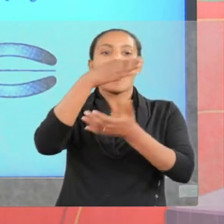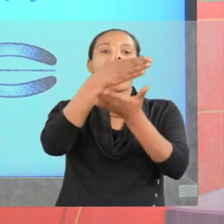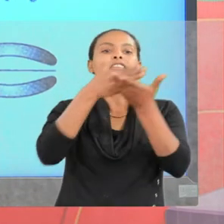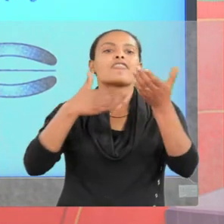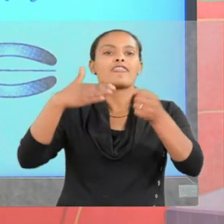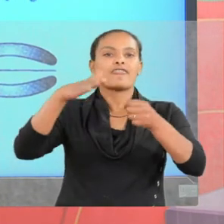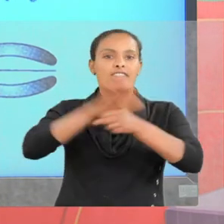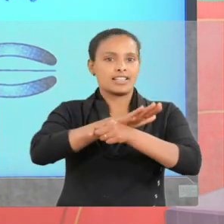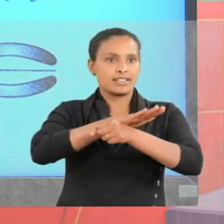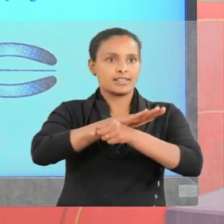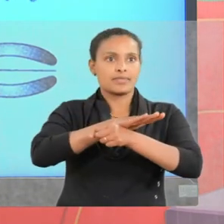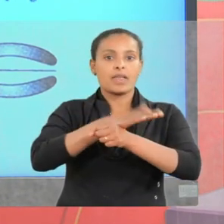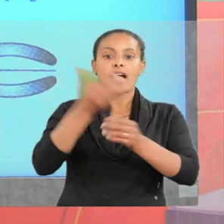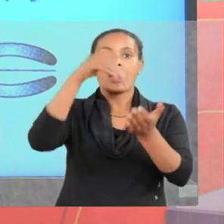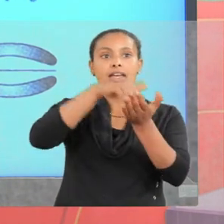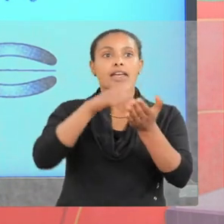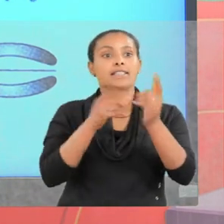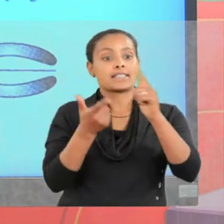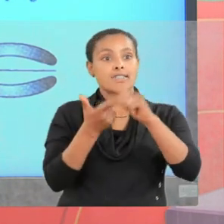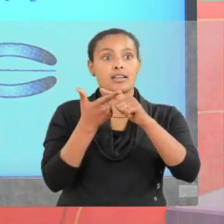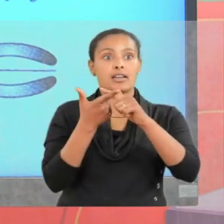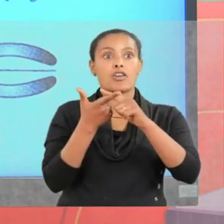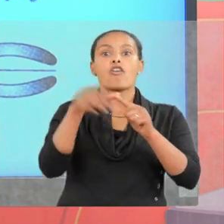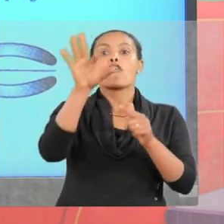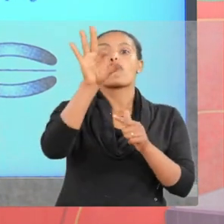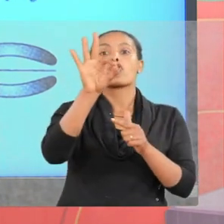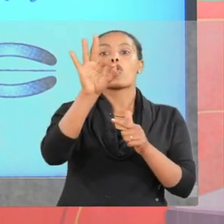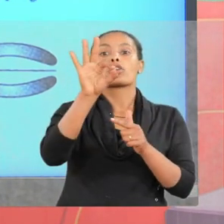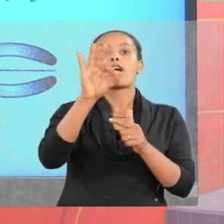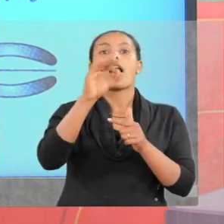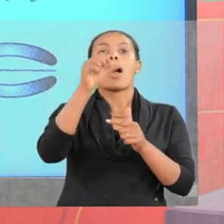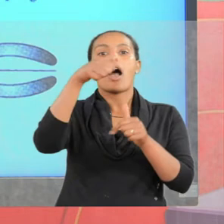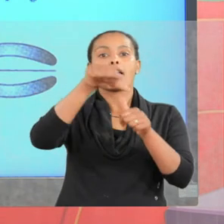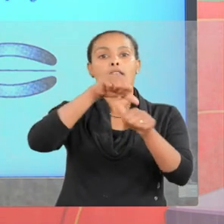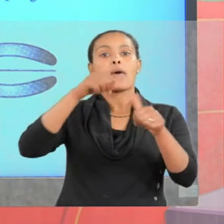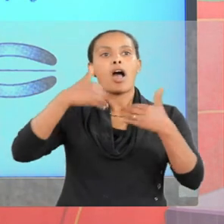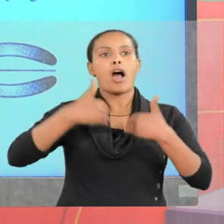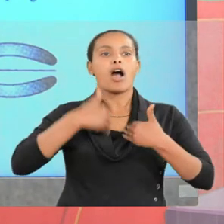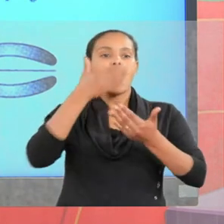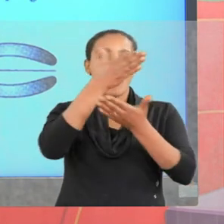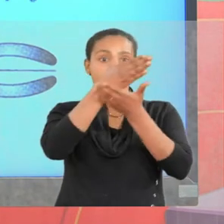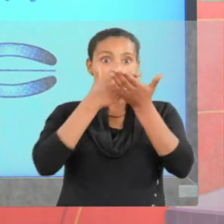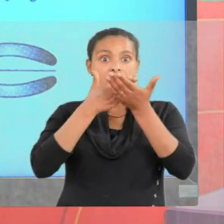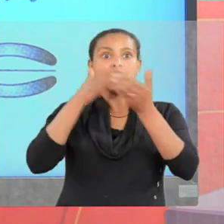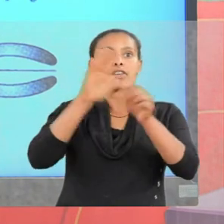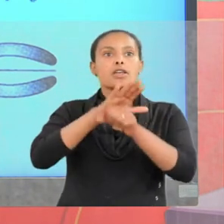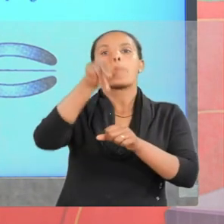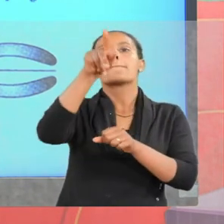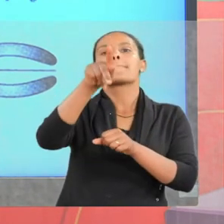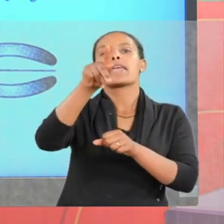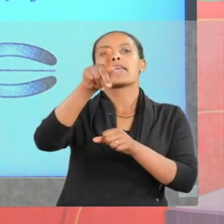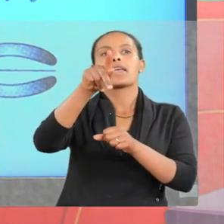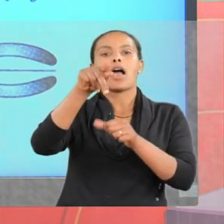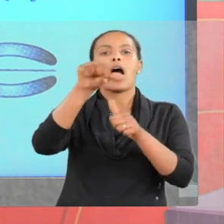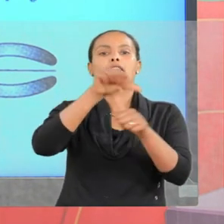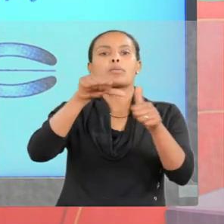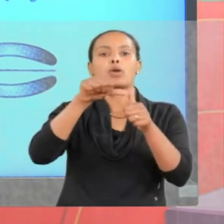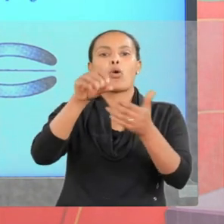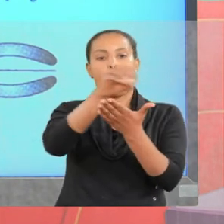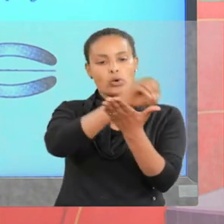half-filled. Again, the second fluorine atom has half-filled p atomic